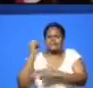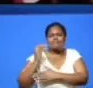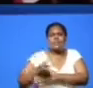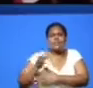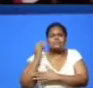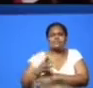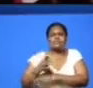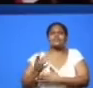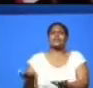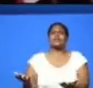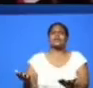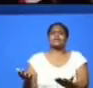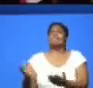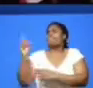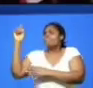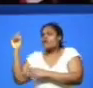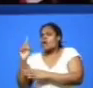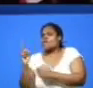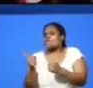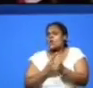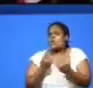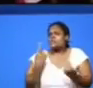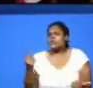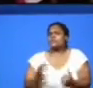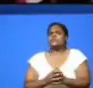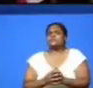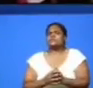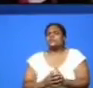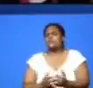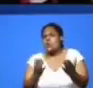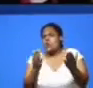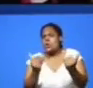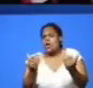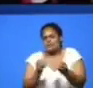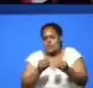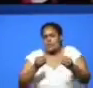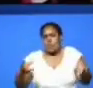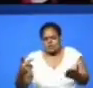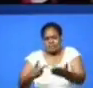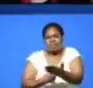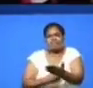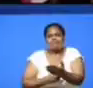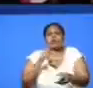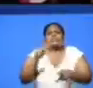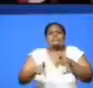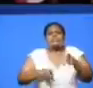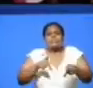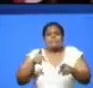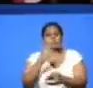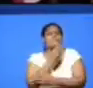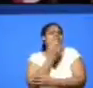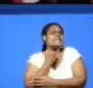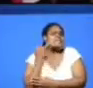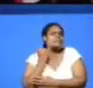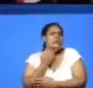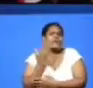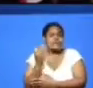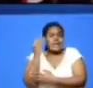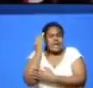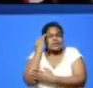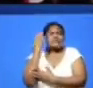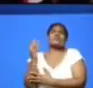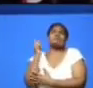I've come, first of all, to call the lost sheep of the house of Israel. And oh, whilst I